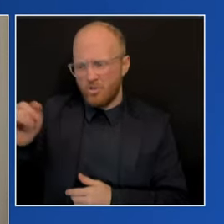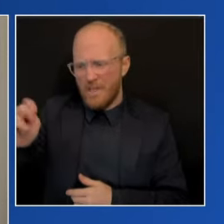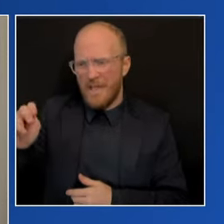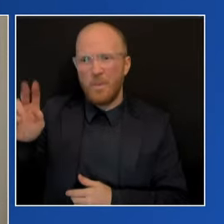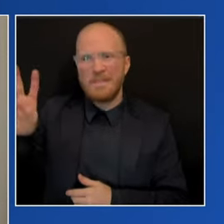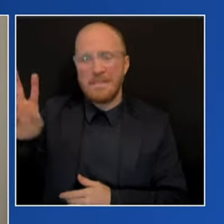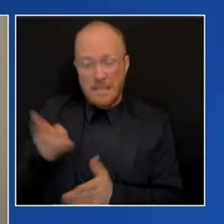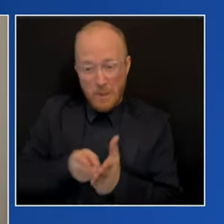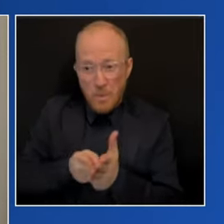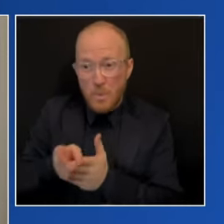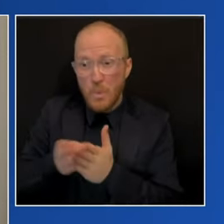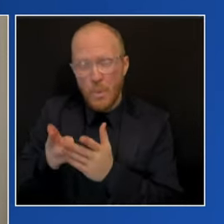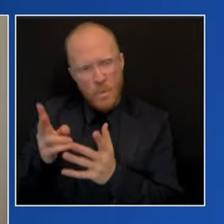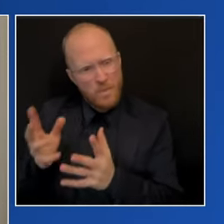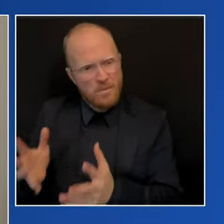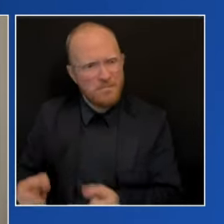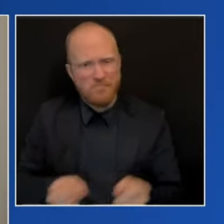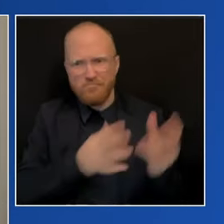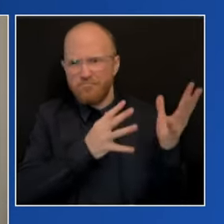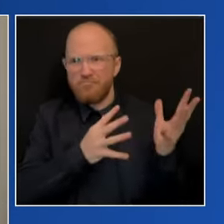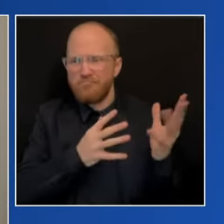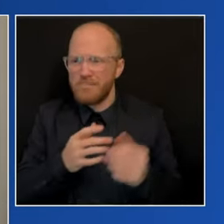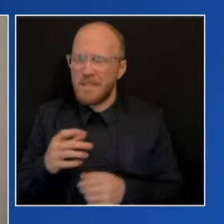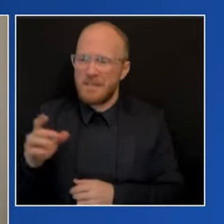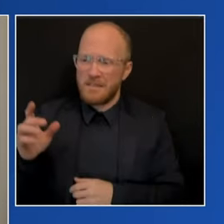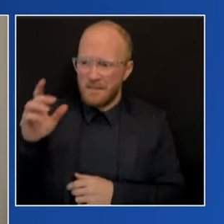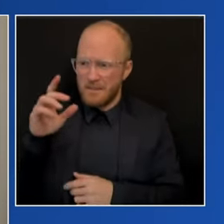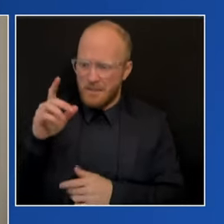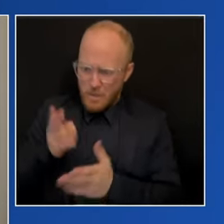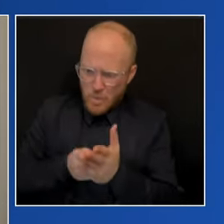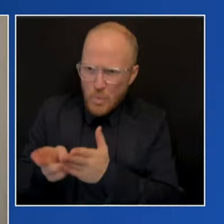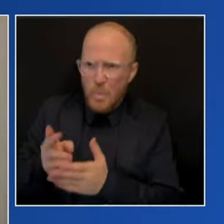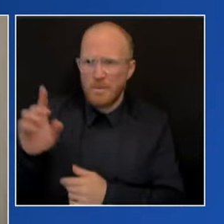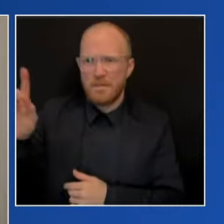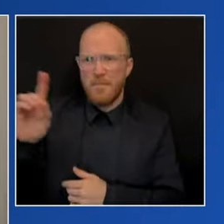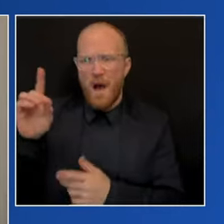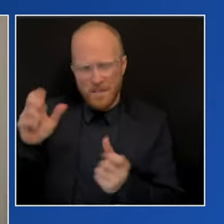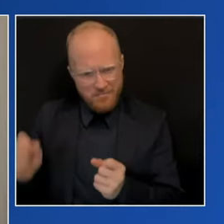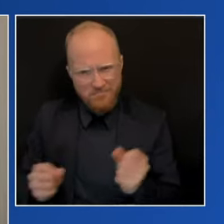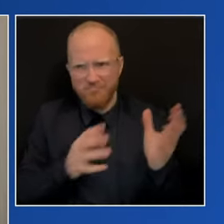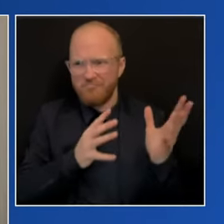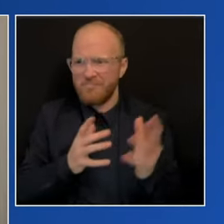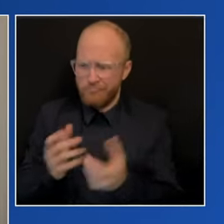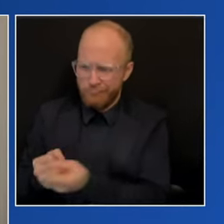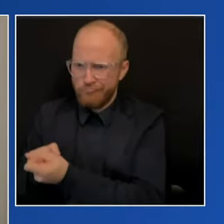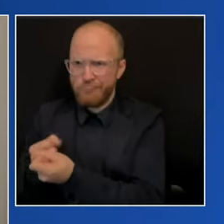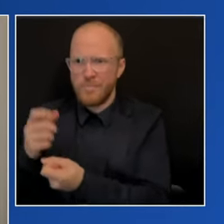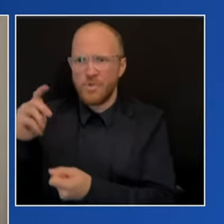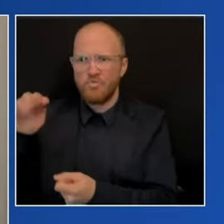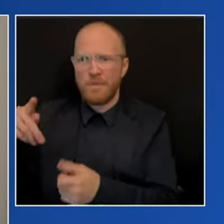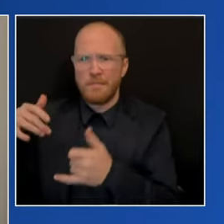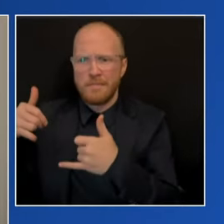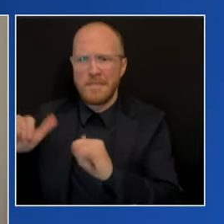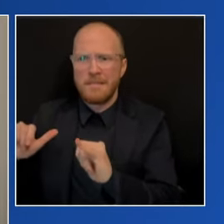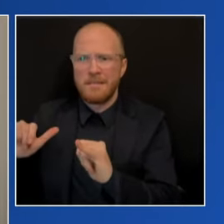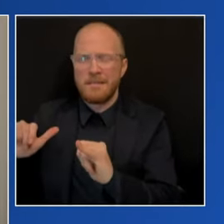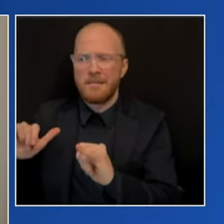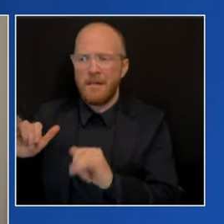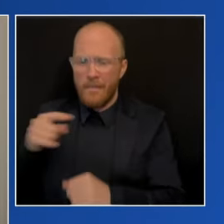and abandoned the democracy. They made their choice. Now the rest of